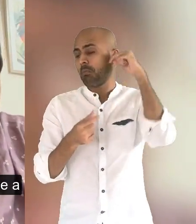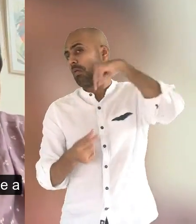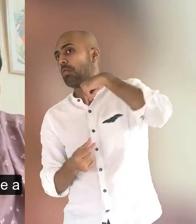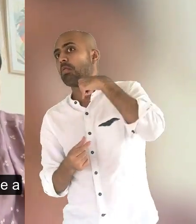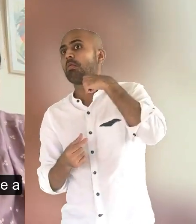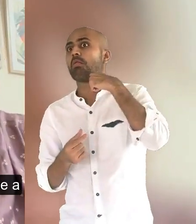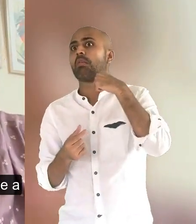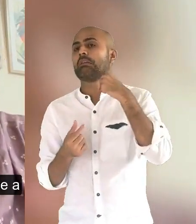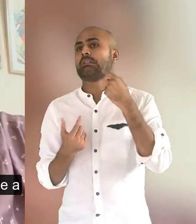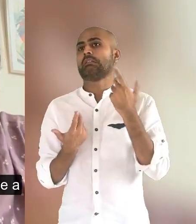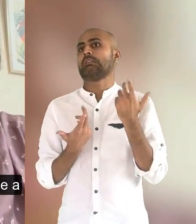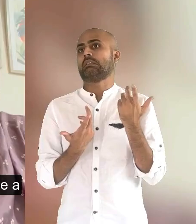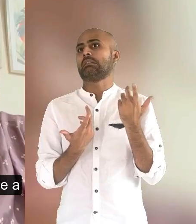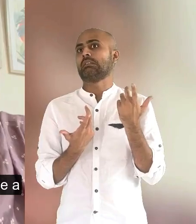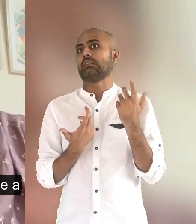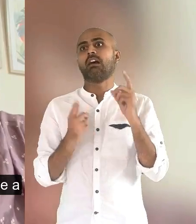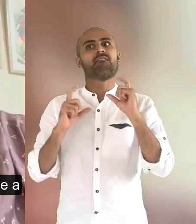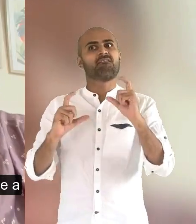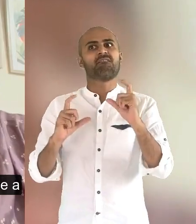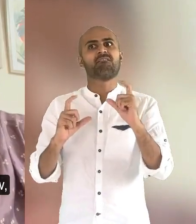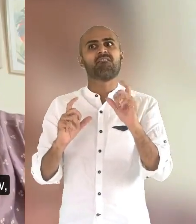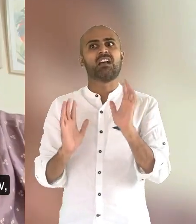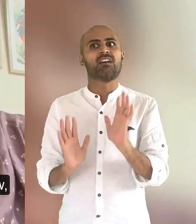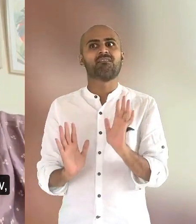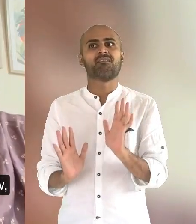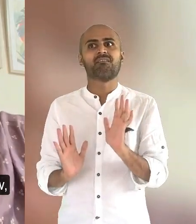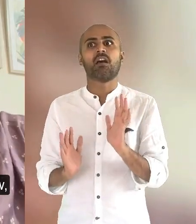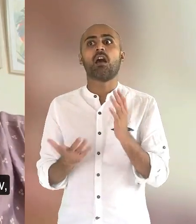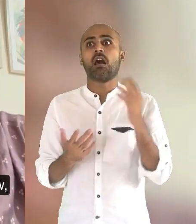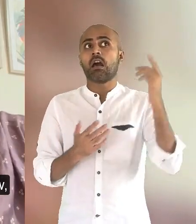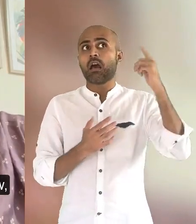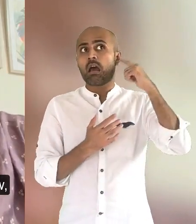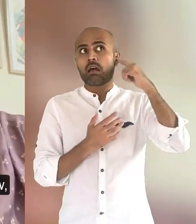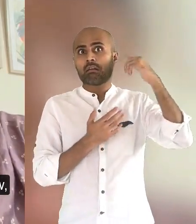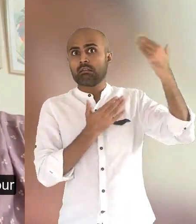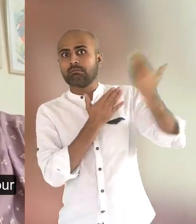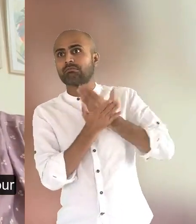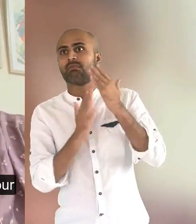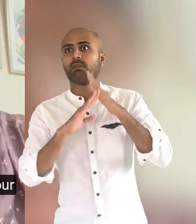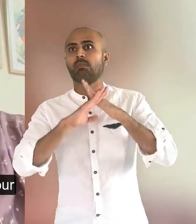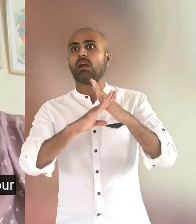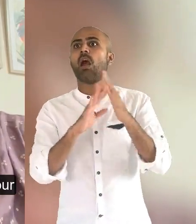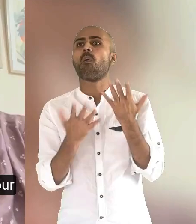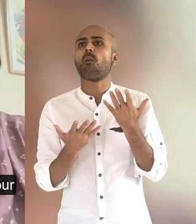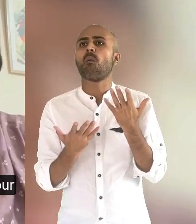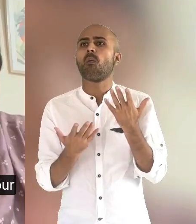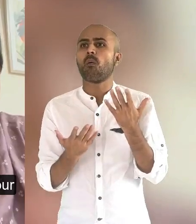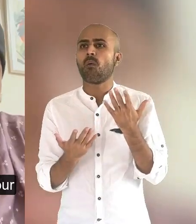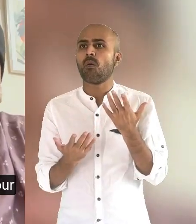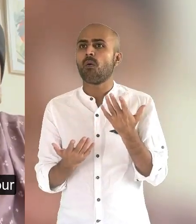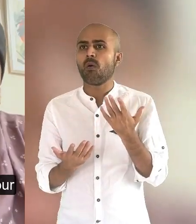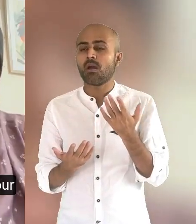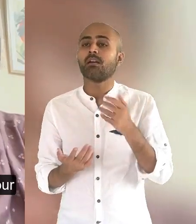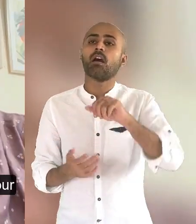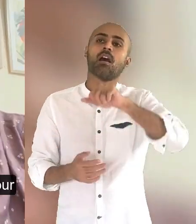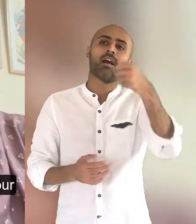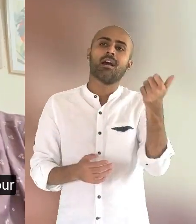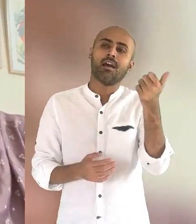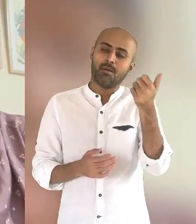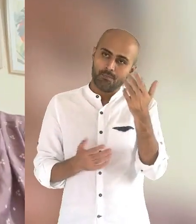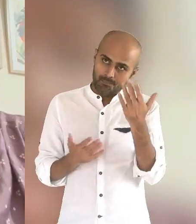And be careful enough to use a long pipe so that it doesn't go inside or hit your